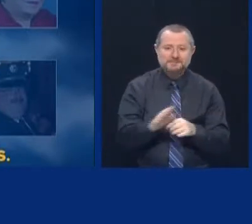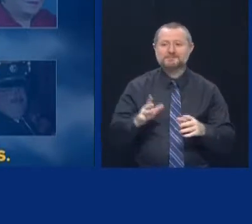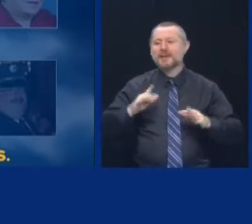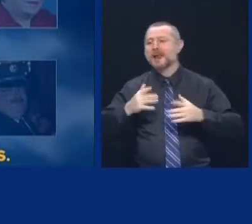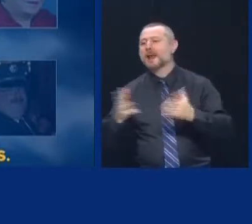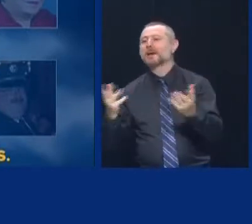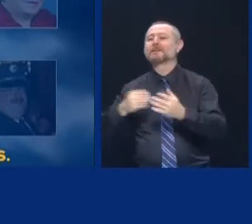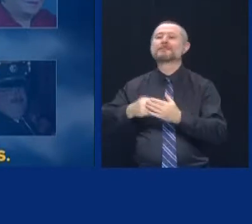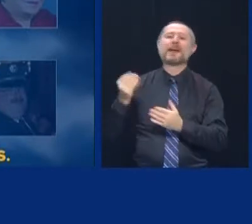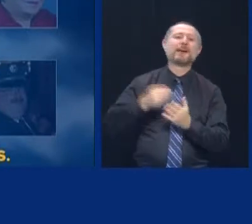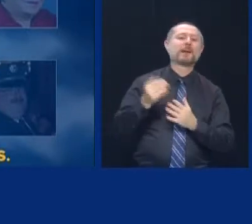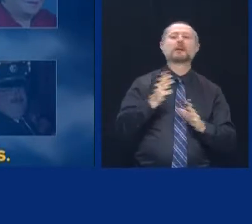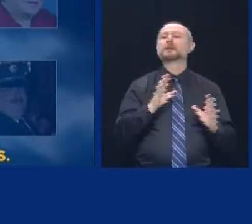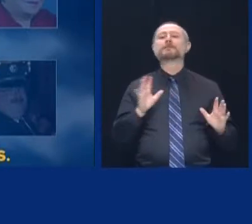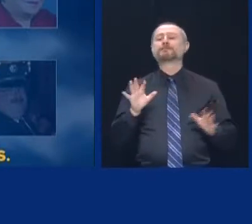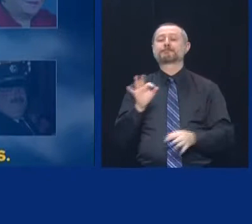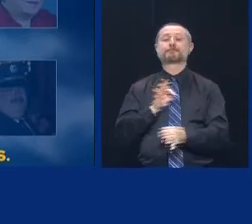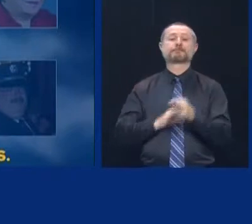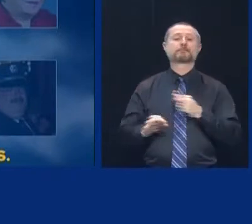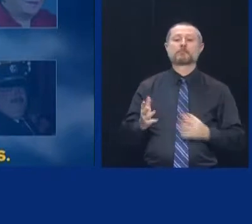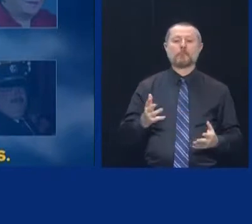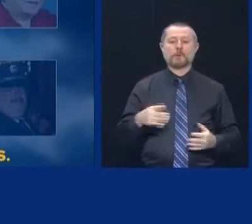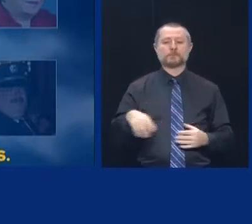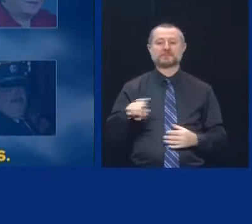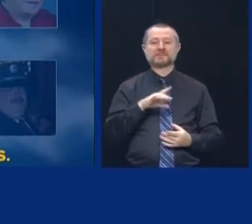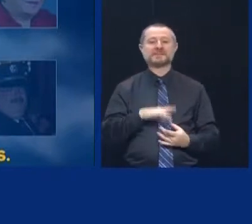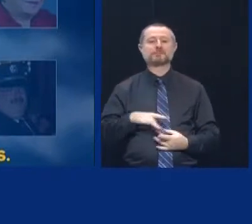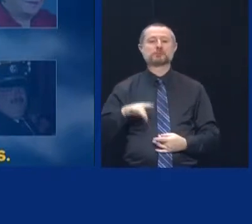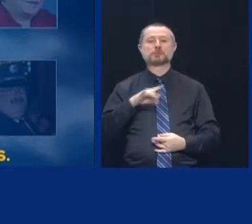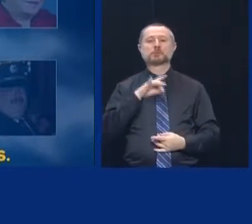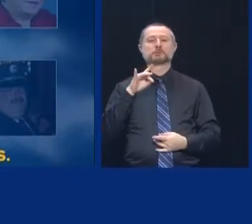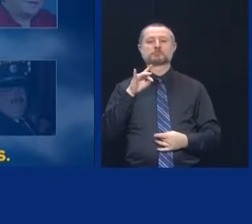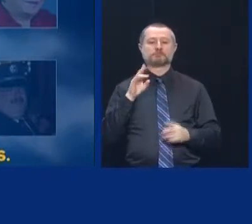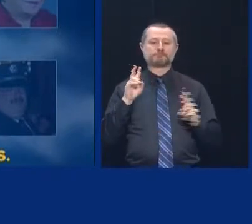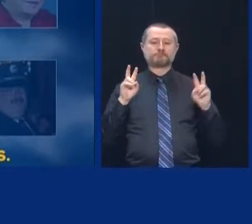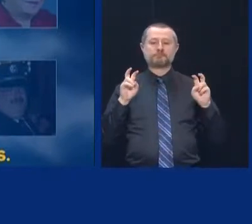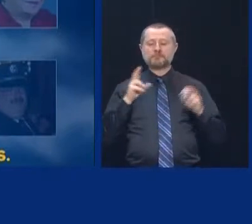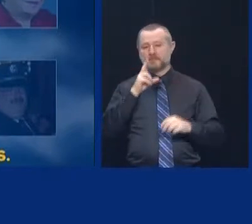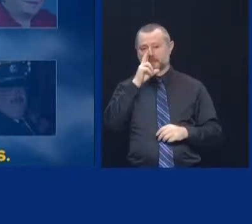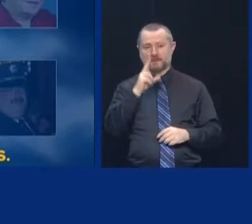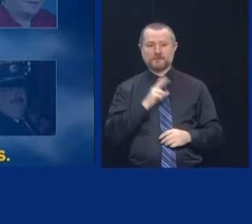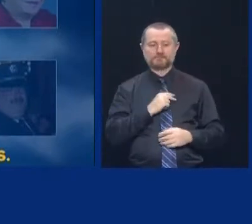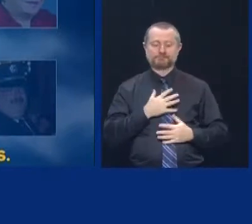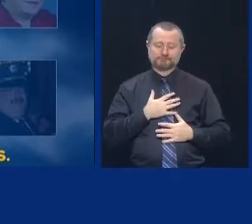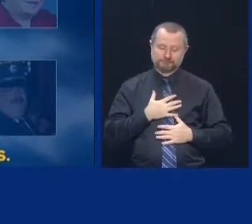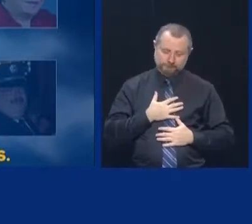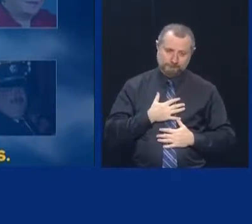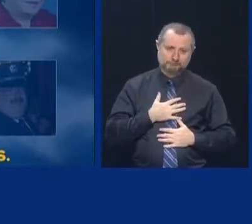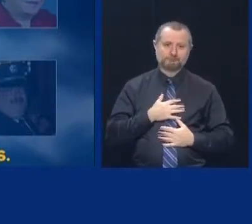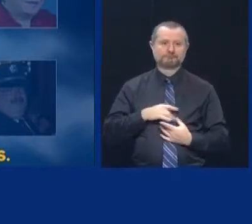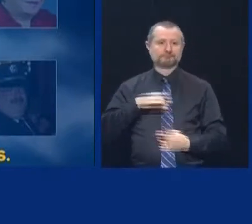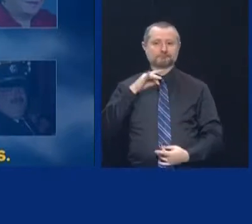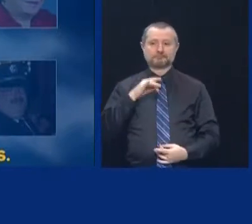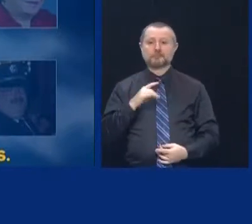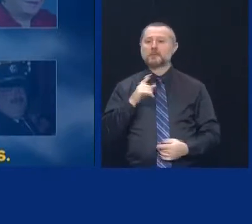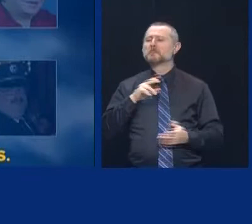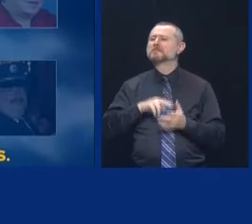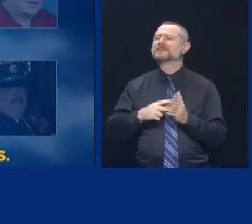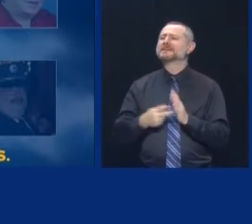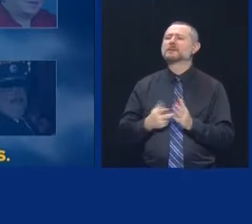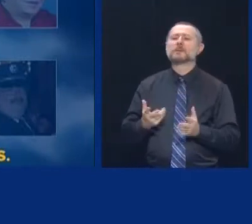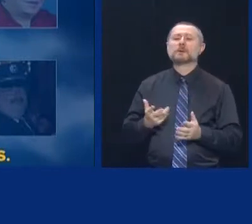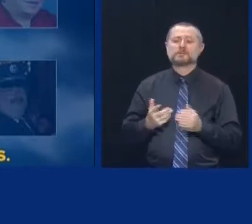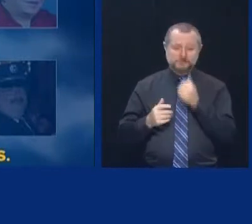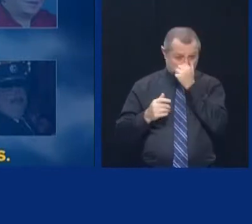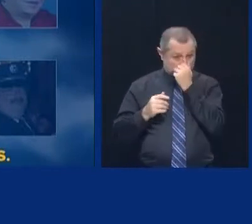a spiritualized Thanksgiving. And let's think about what Thanksgiving really